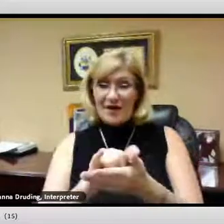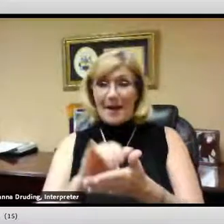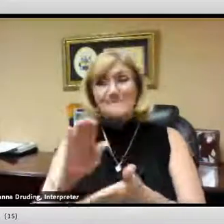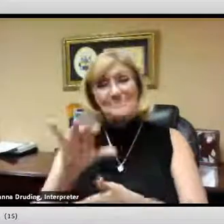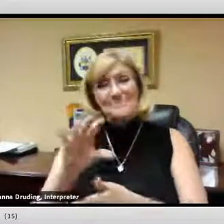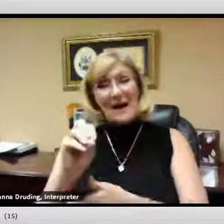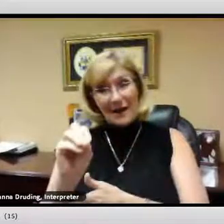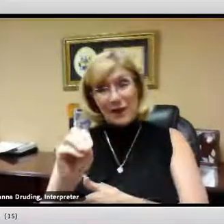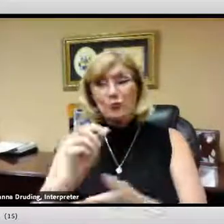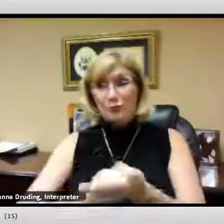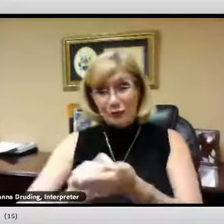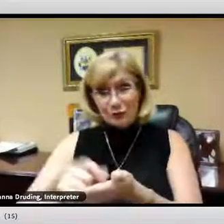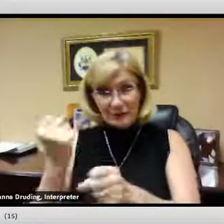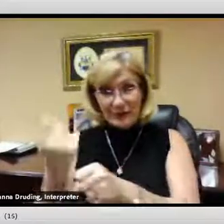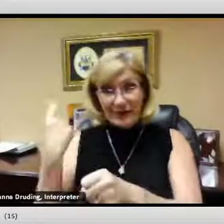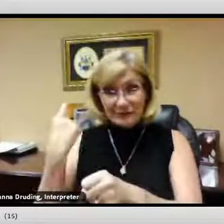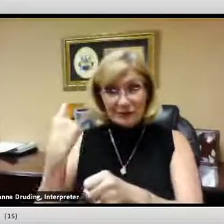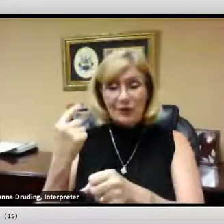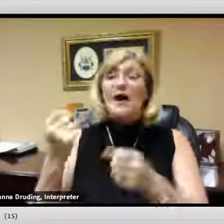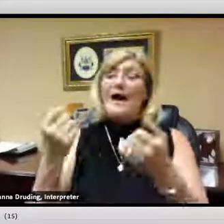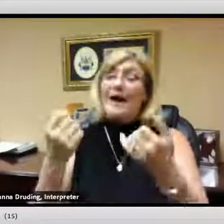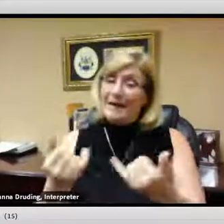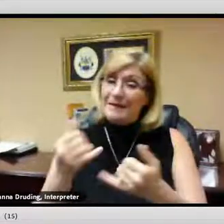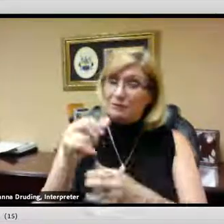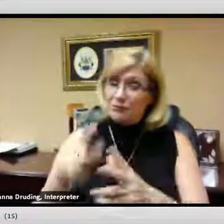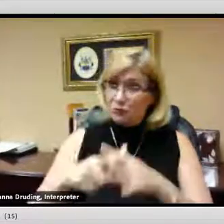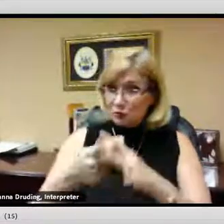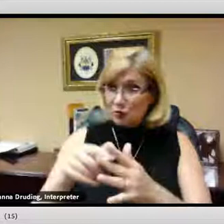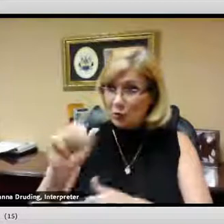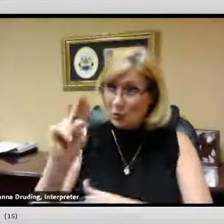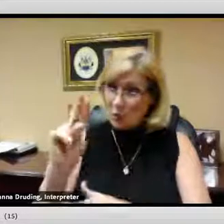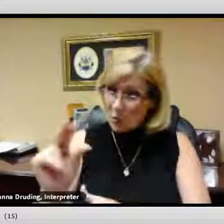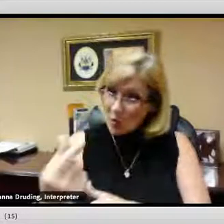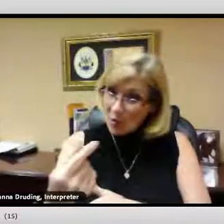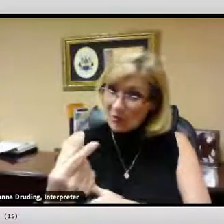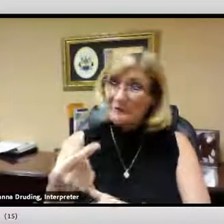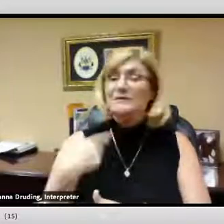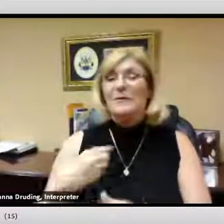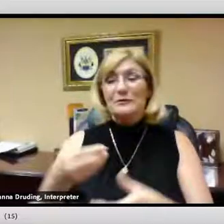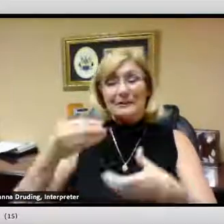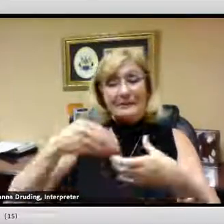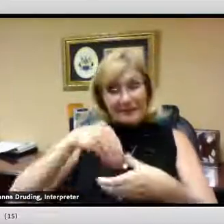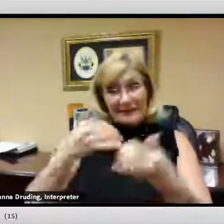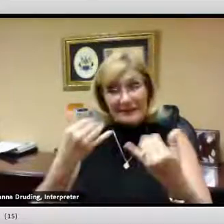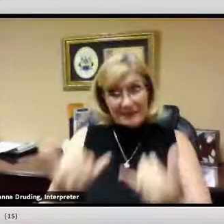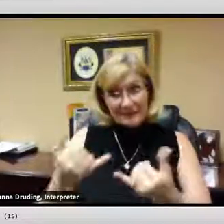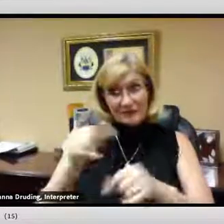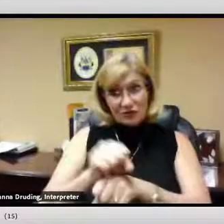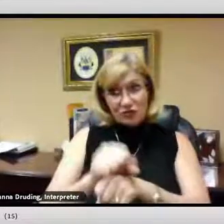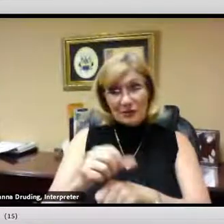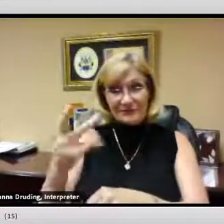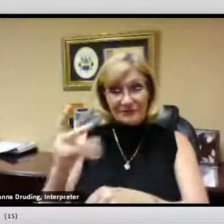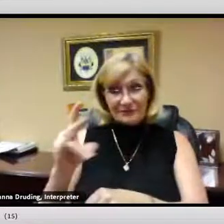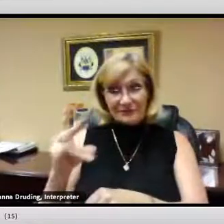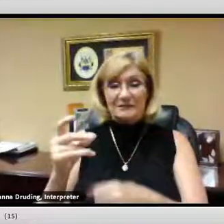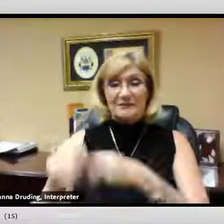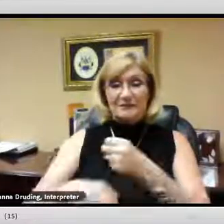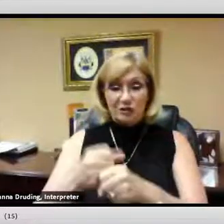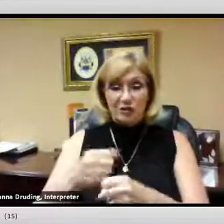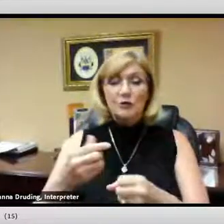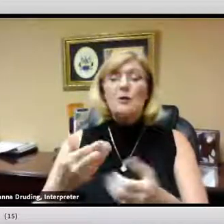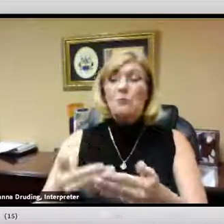last year, but in August I will have been in this job for 17 years. And when I came to this job, I had music